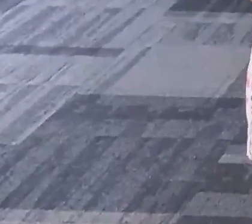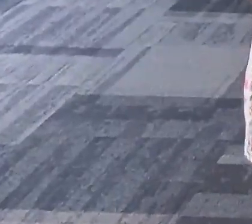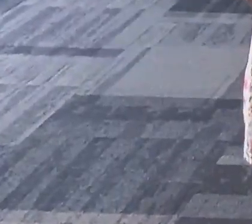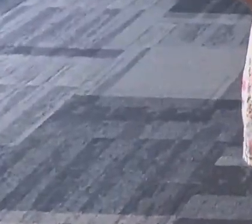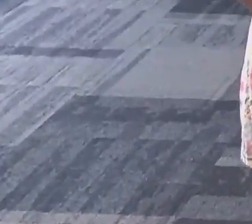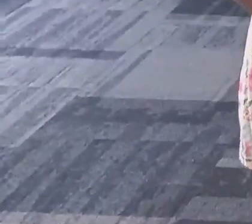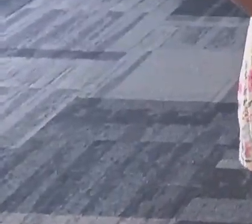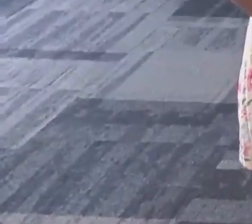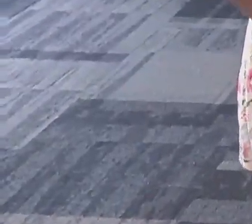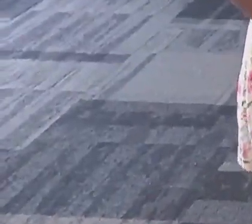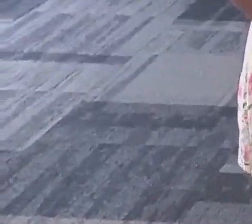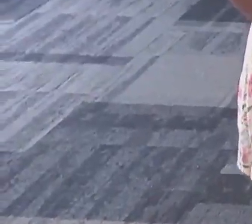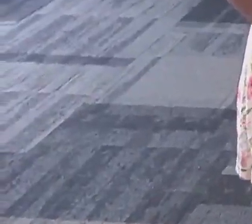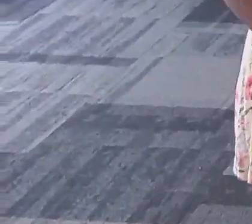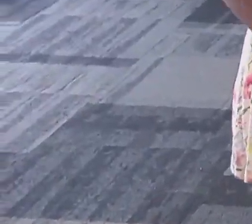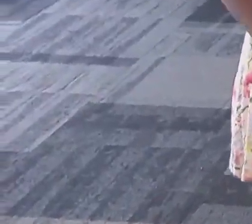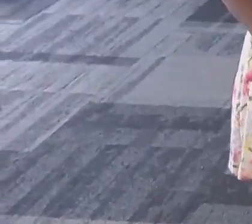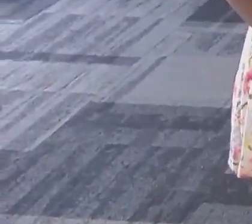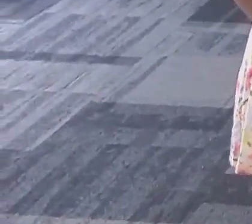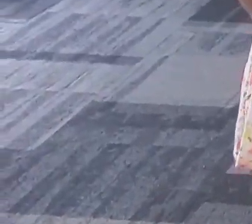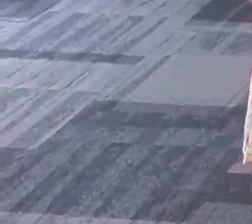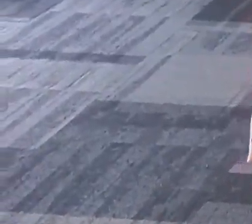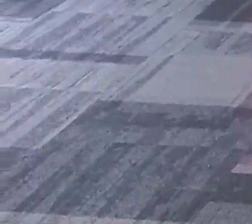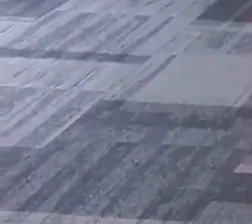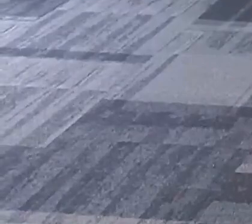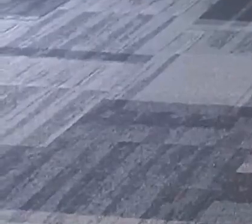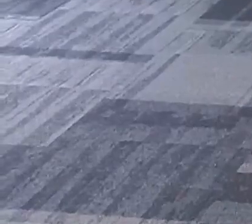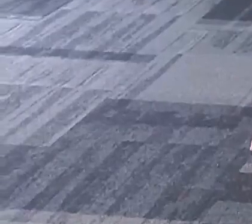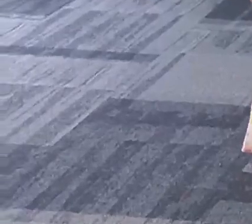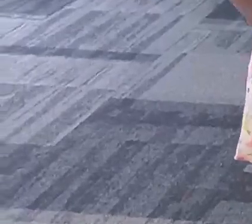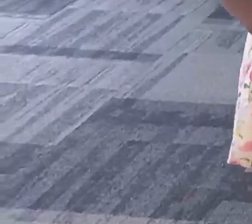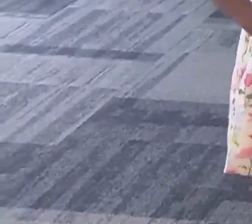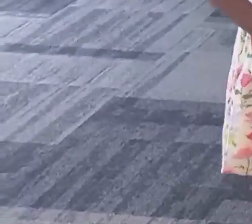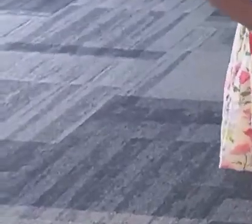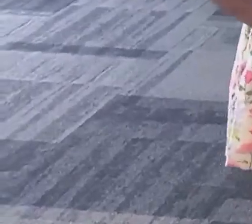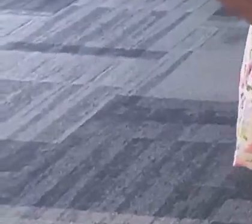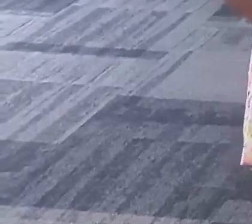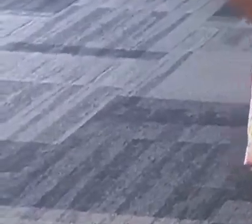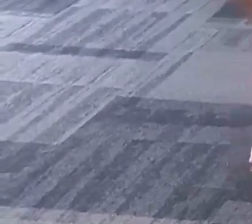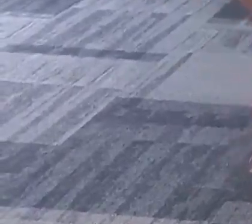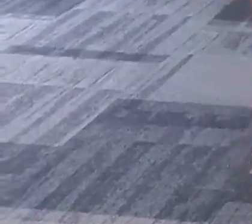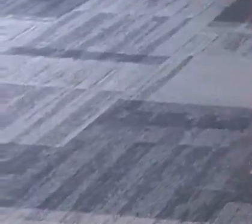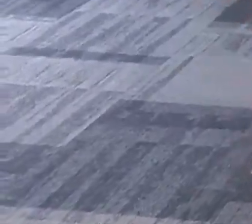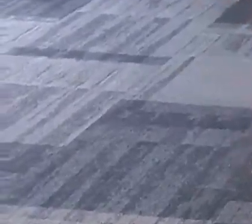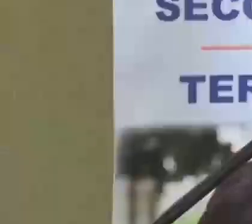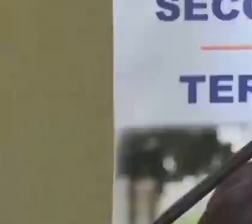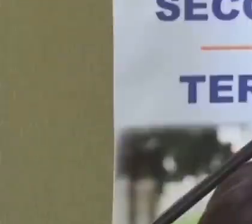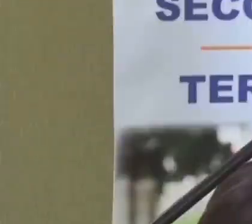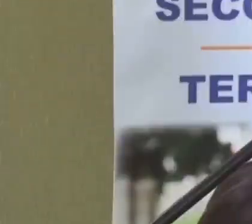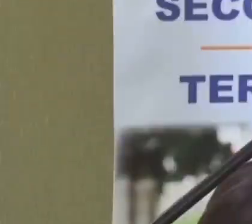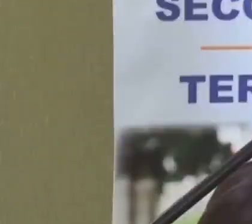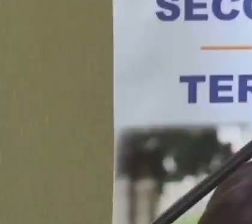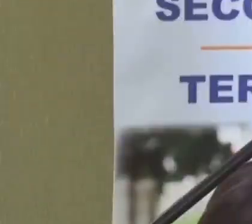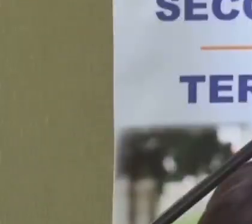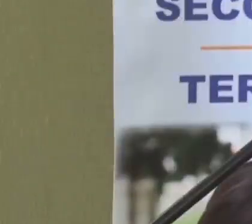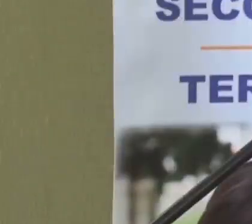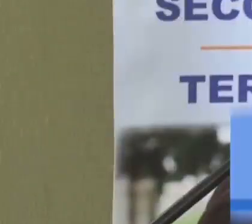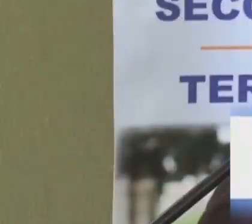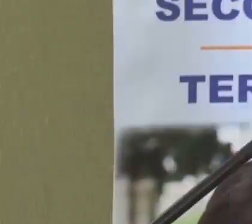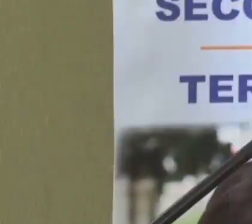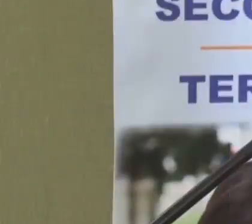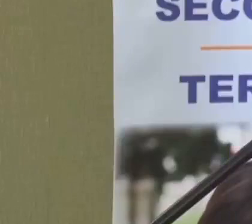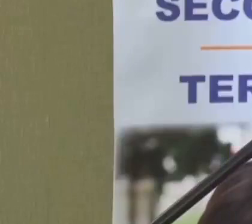of Education, Dr. the Honorable Nyan Gadsby Dolly, was mesmerized by Corinne's talent. I can tell